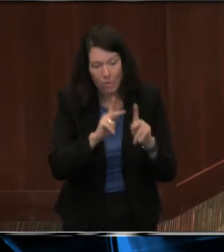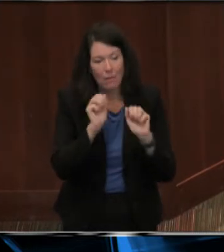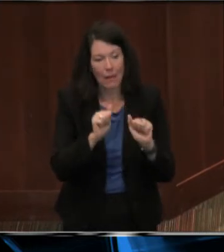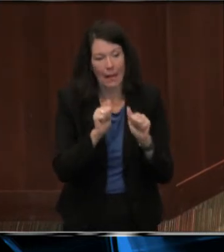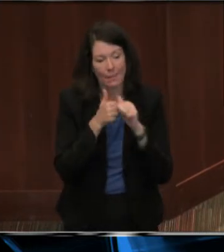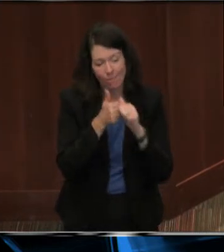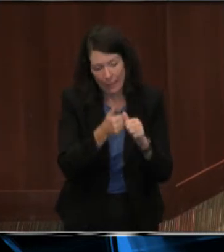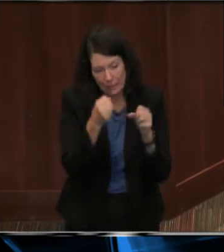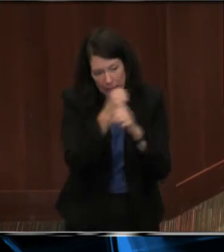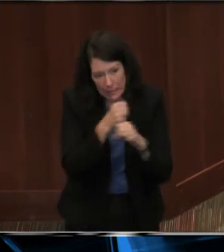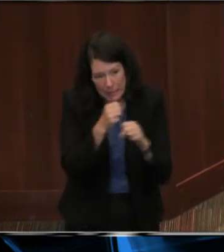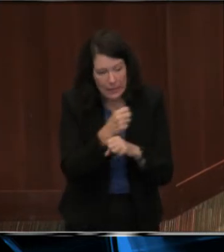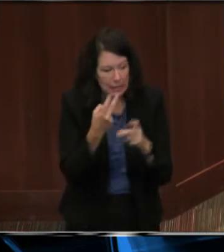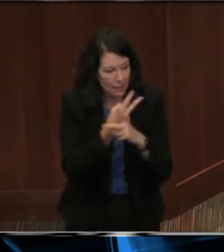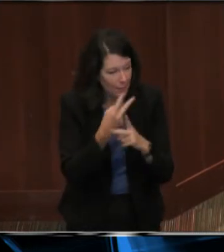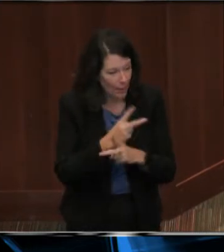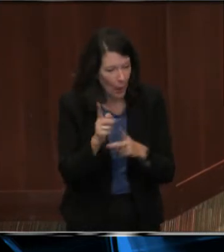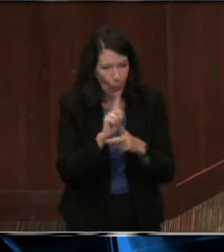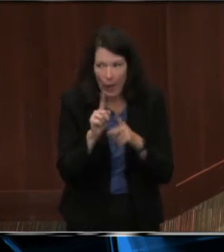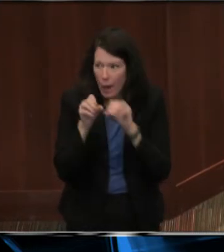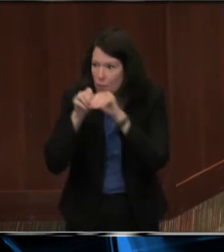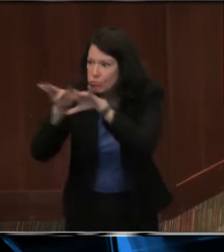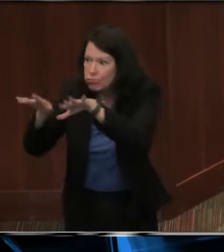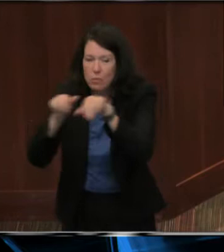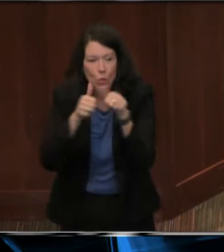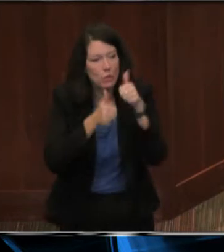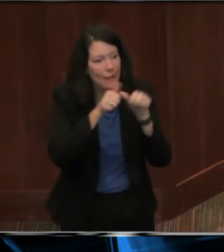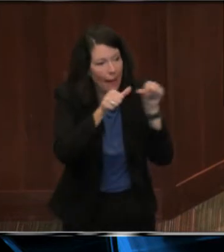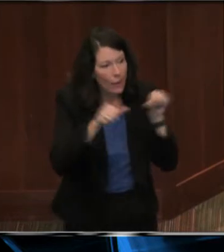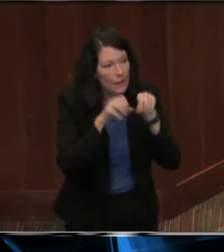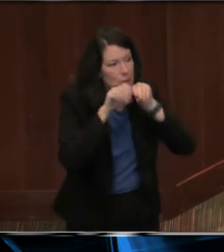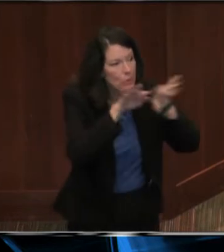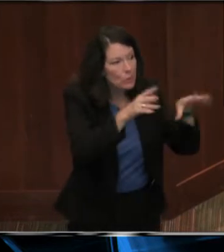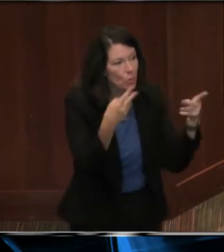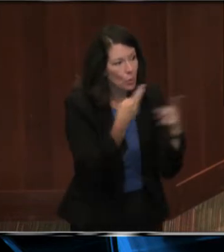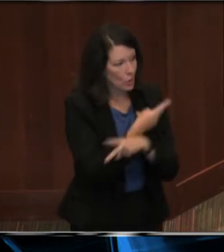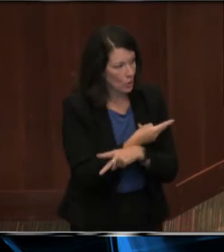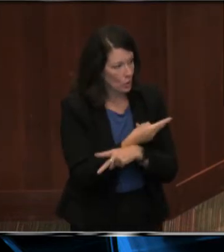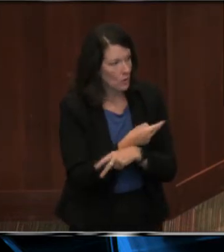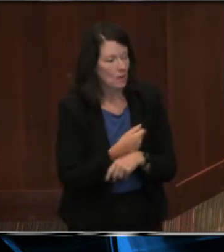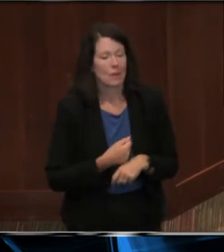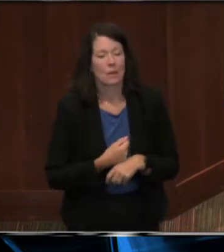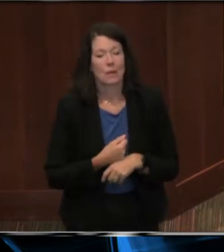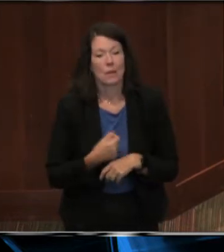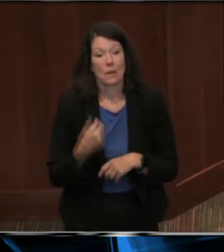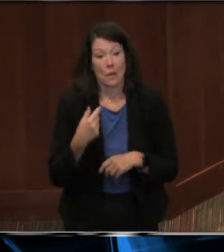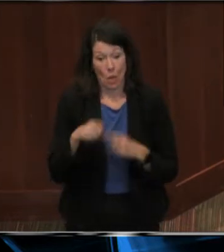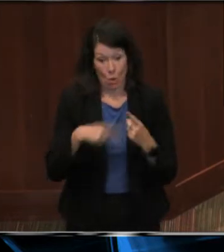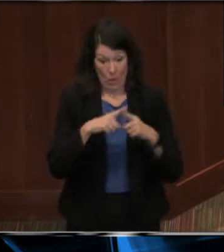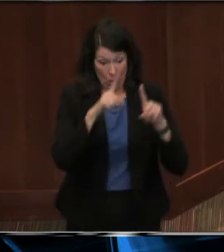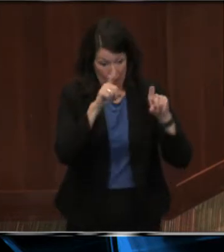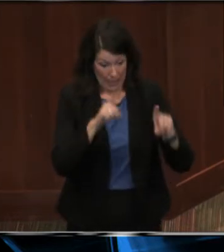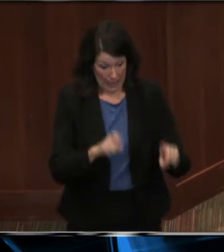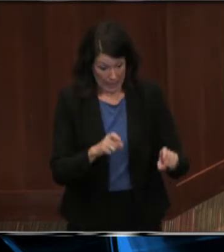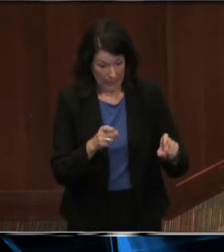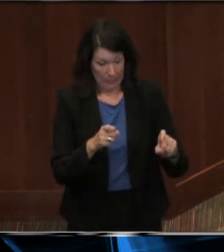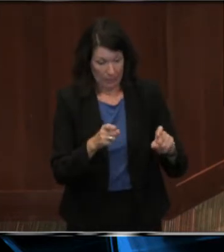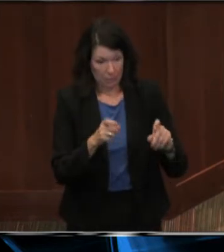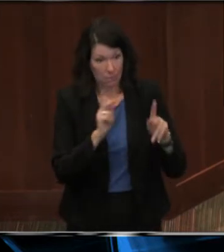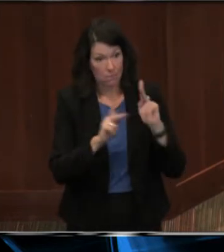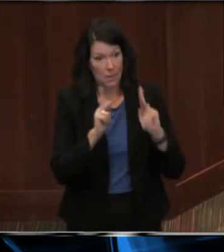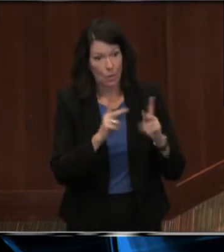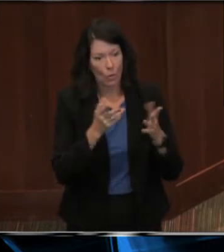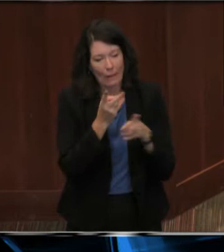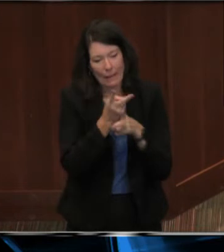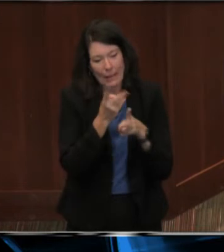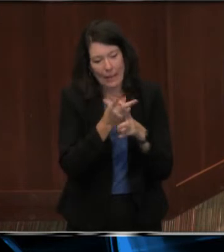follow where the disease is spreading. The test positivity rate, what we'd like to see is that when we're testing this number of people, that we